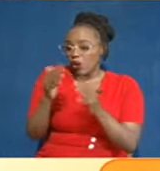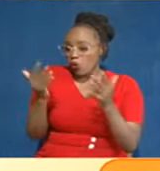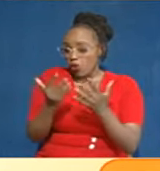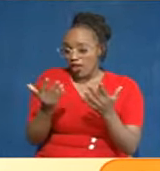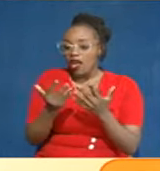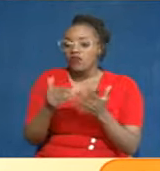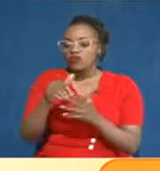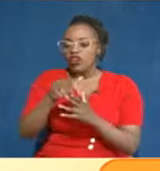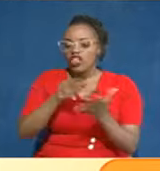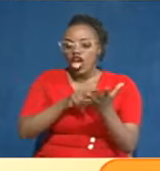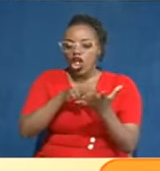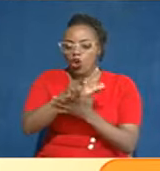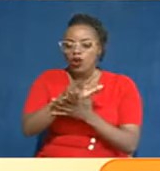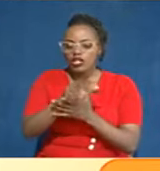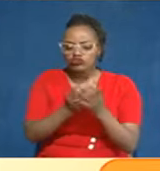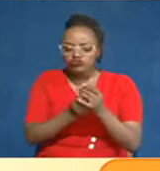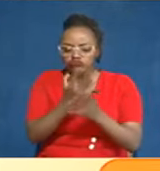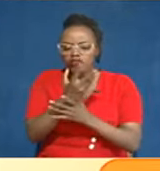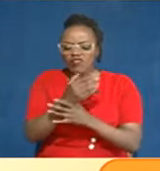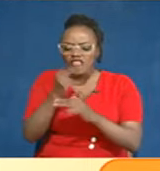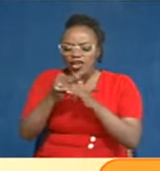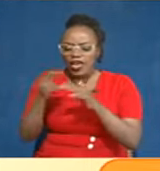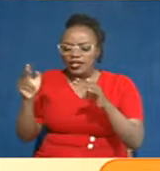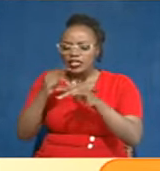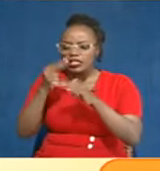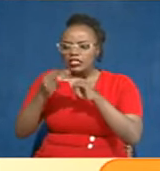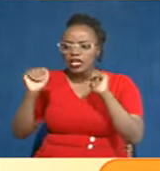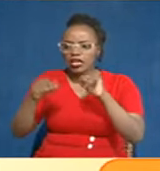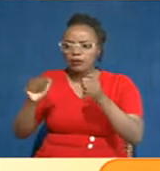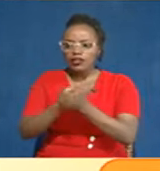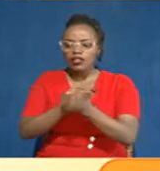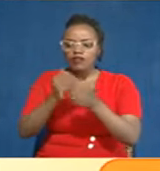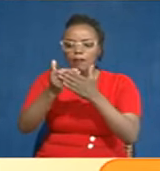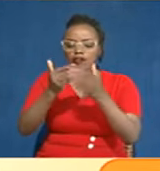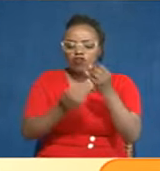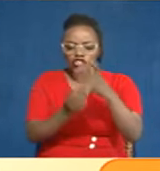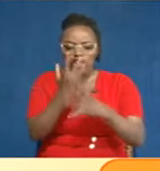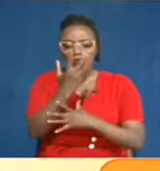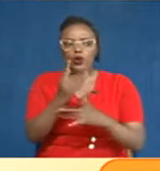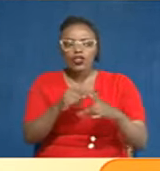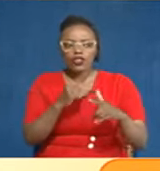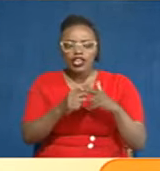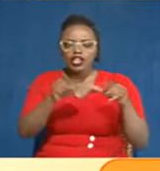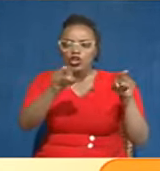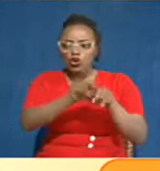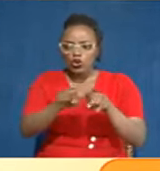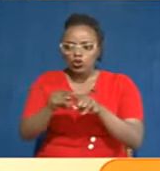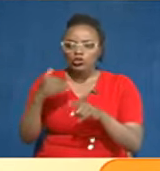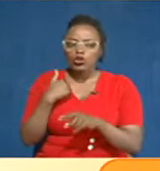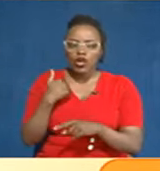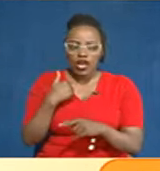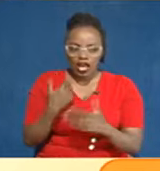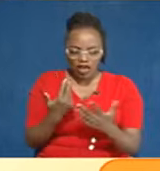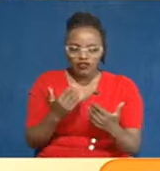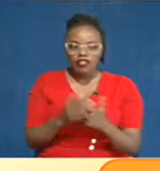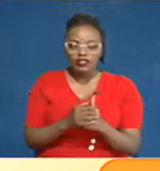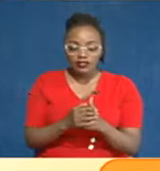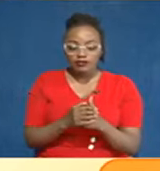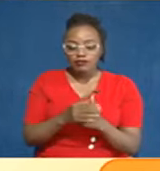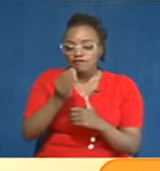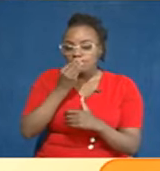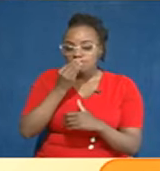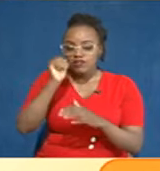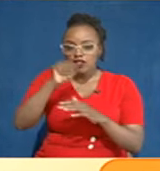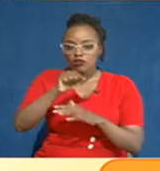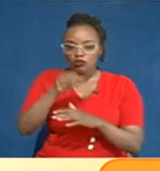where locusts are hatching eggs. Those eggs can be destroyed before they hatch, and therefore protecting the food that would otherwise